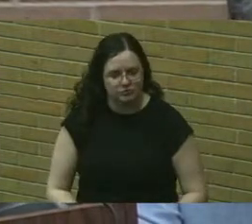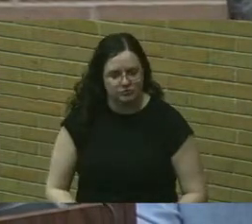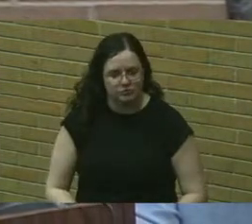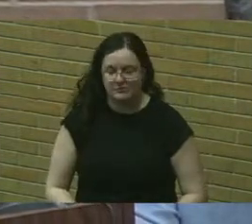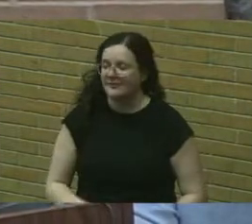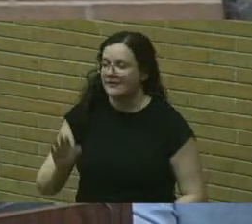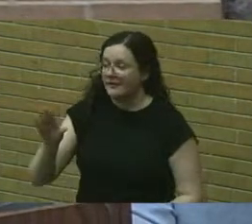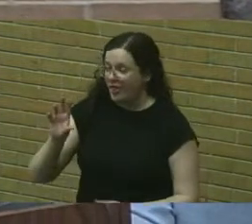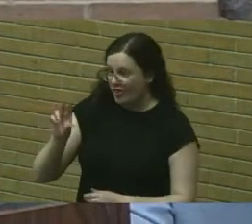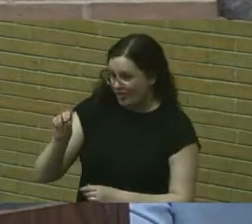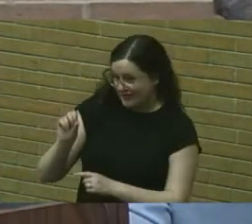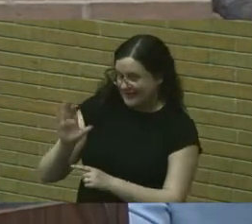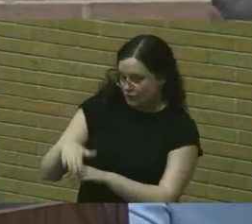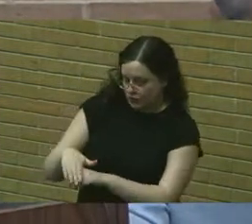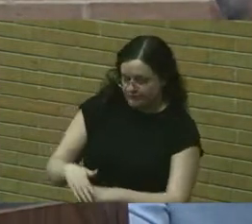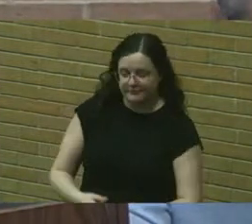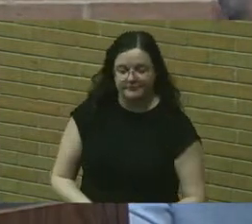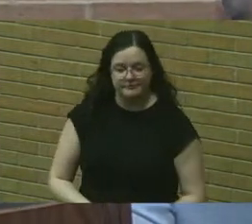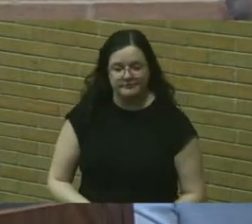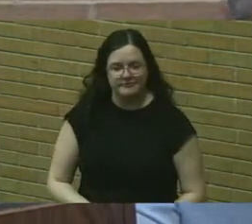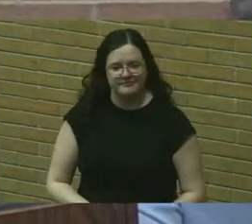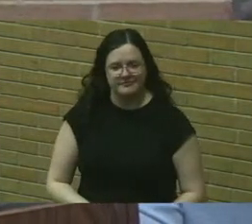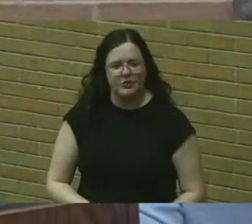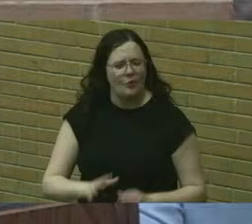30 seconds. that Israel